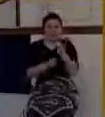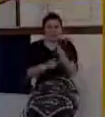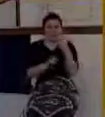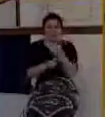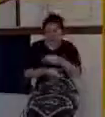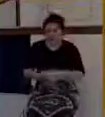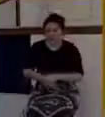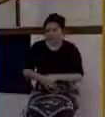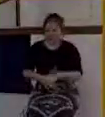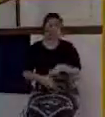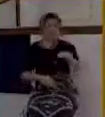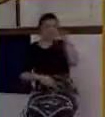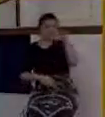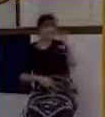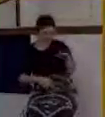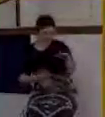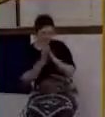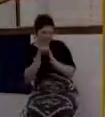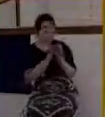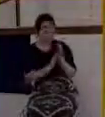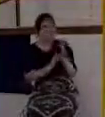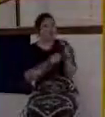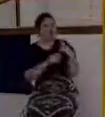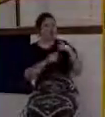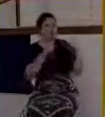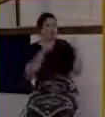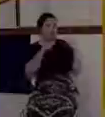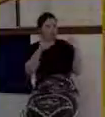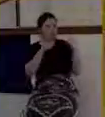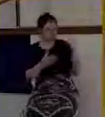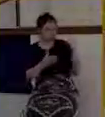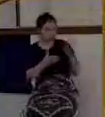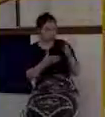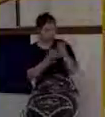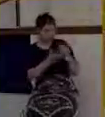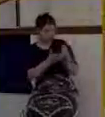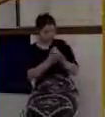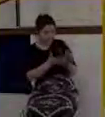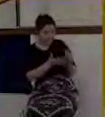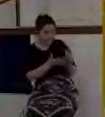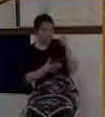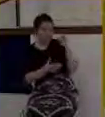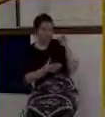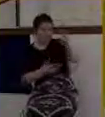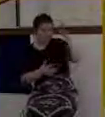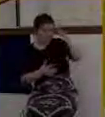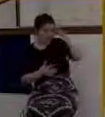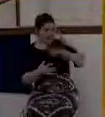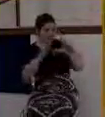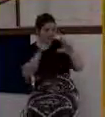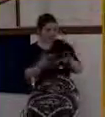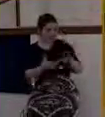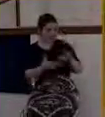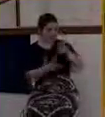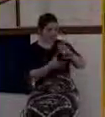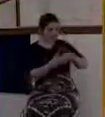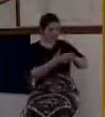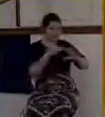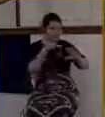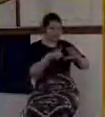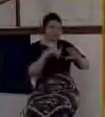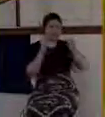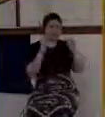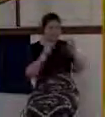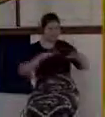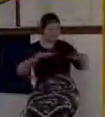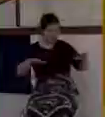unto us, if a man's brother die and leave his wife behind him and leave no children, that his brother should take a wife and